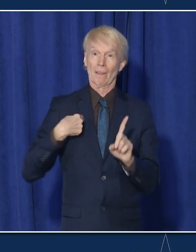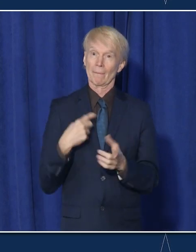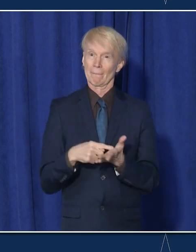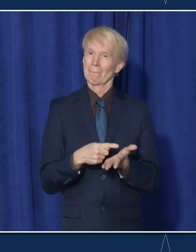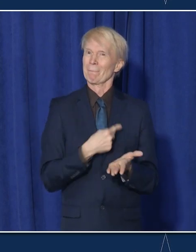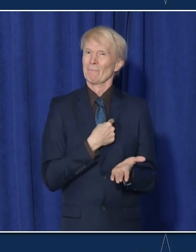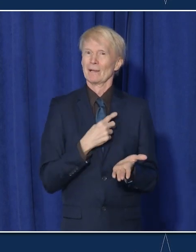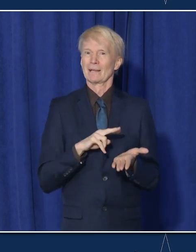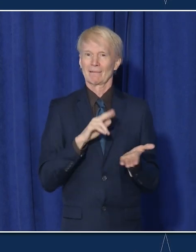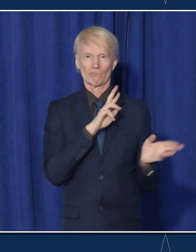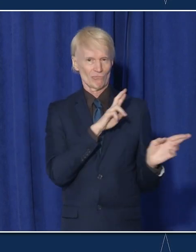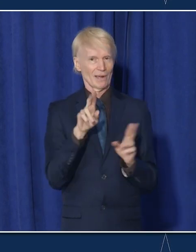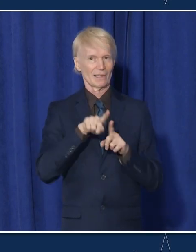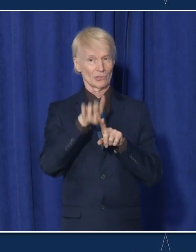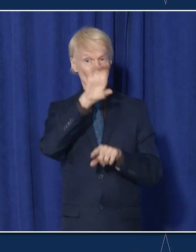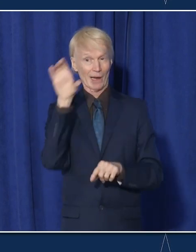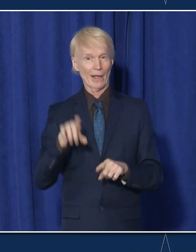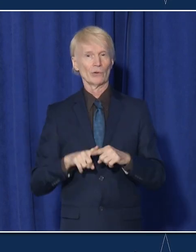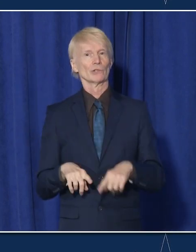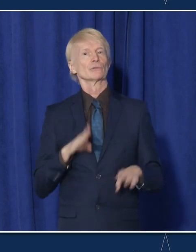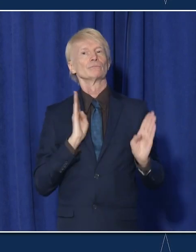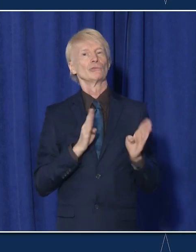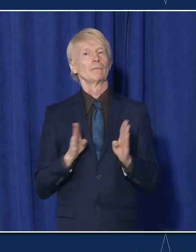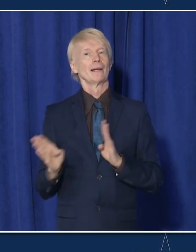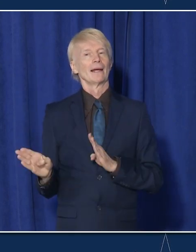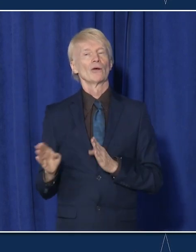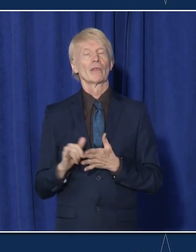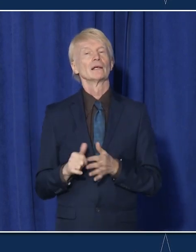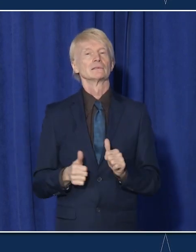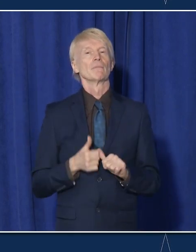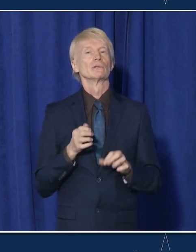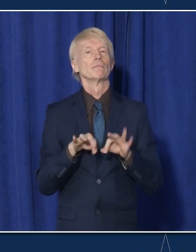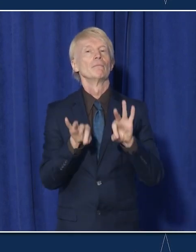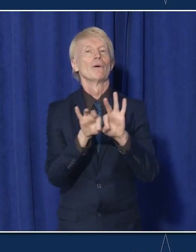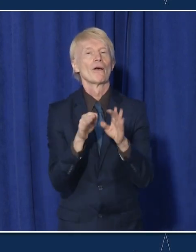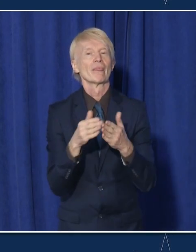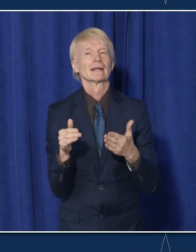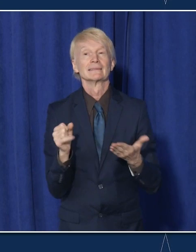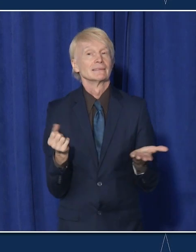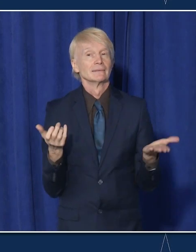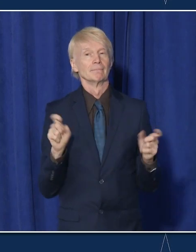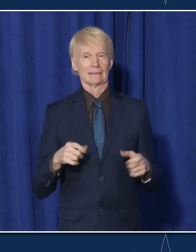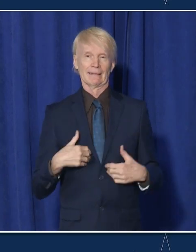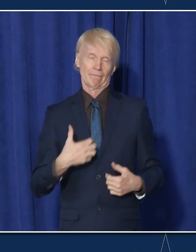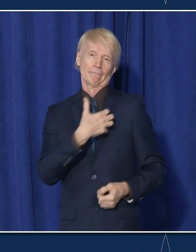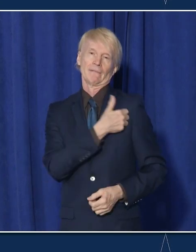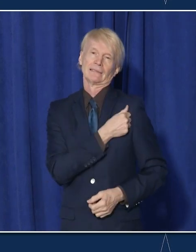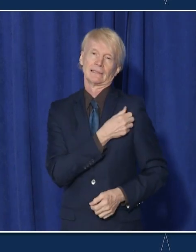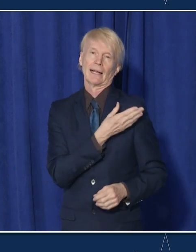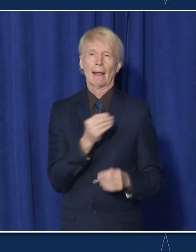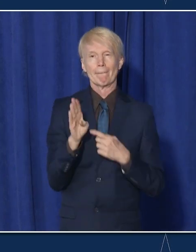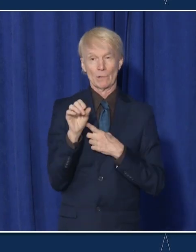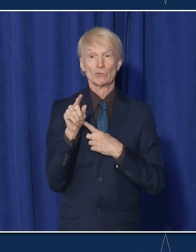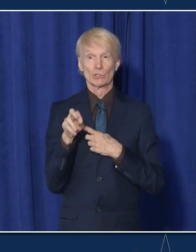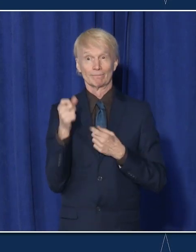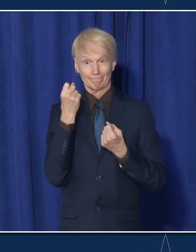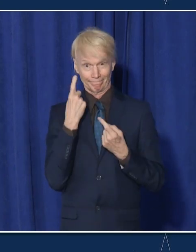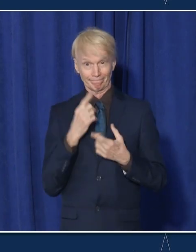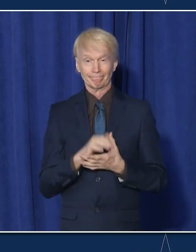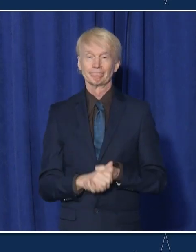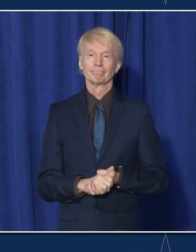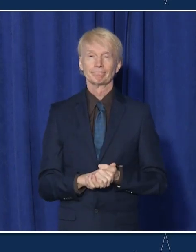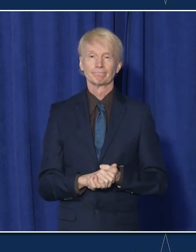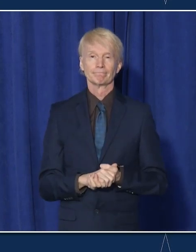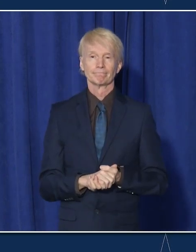for whatever comes from COVID. The first and most important thing is getting folks vaccinated and boosted. I also, while we